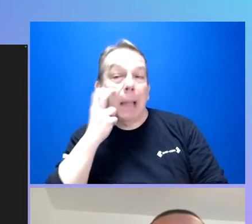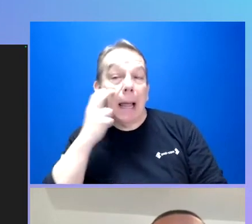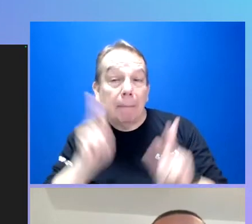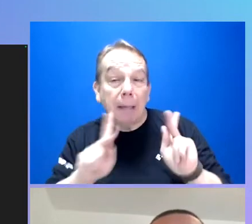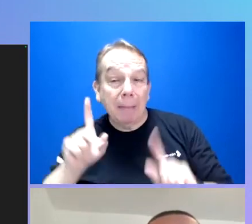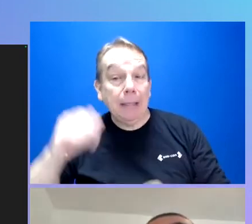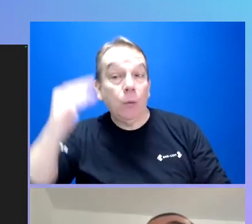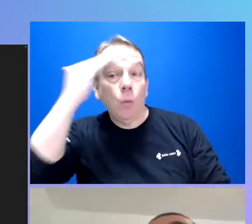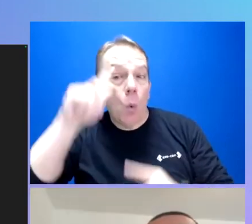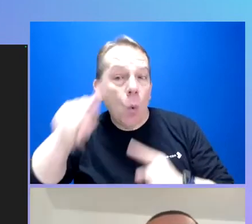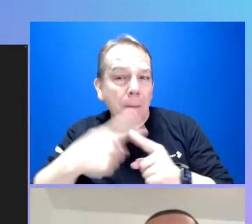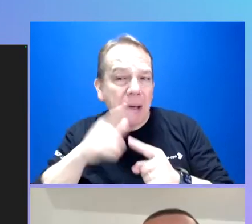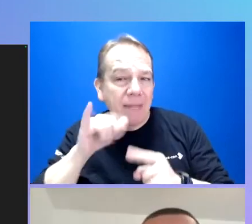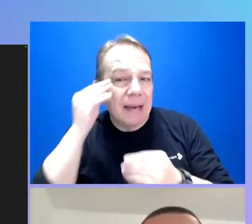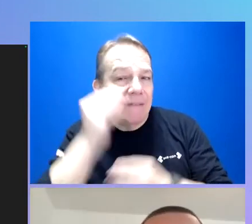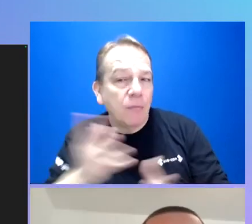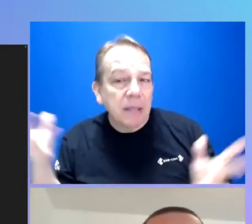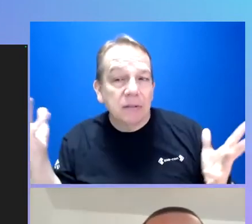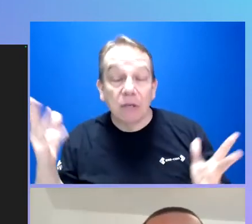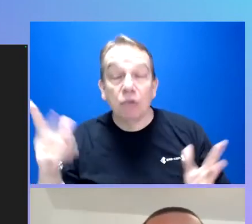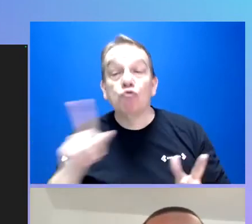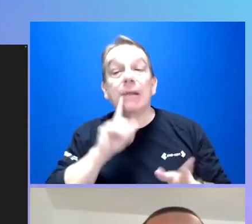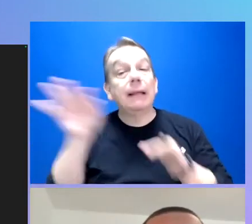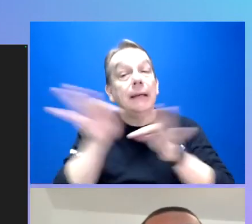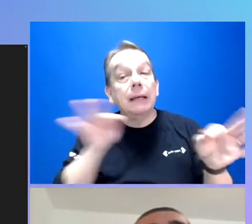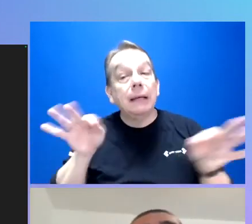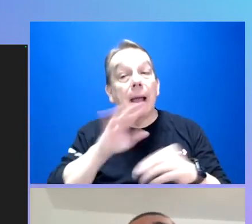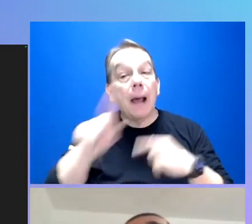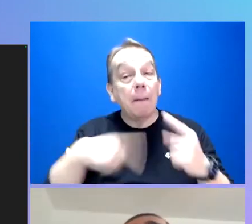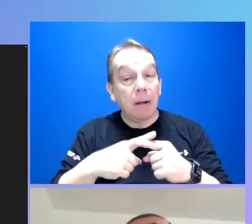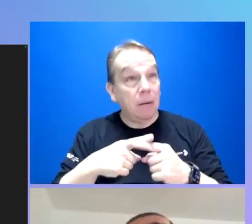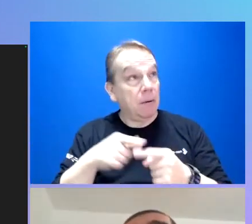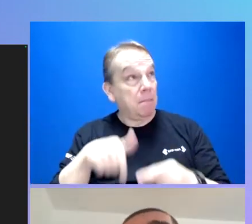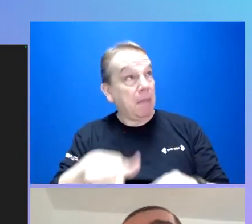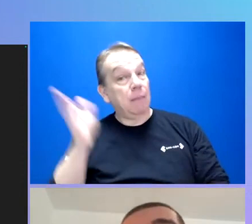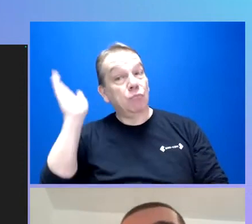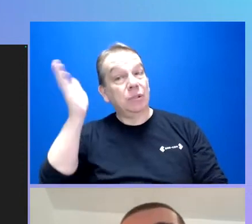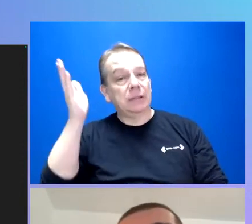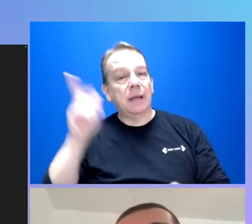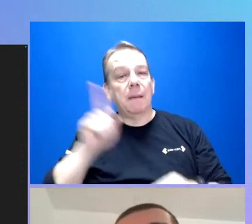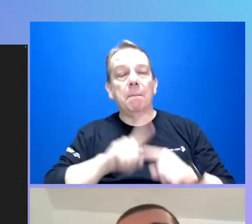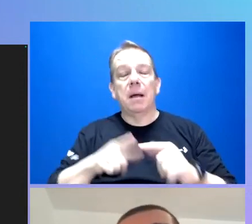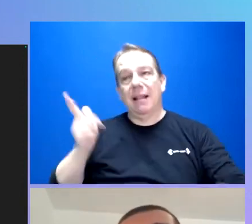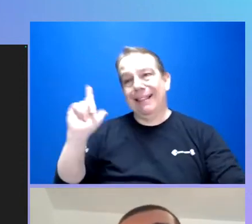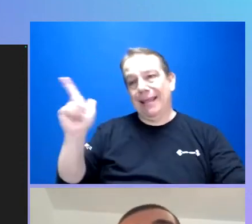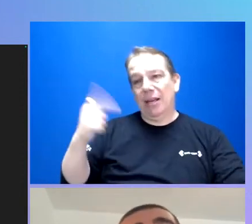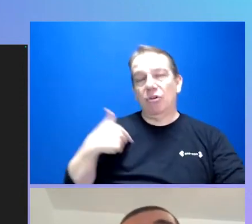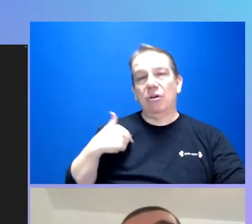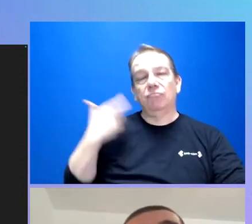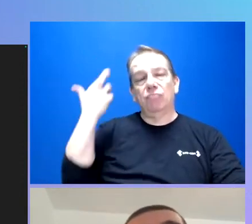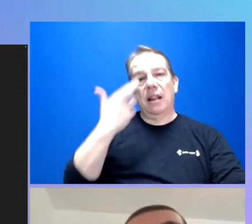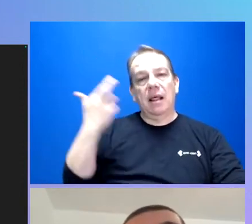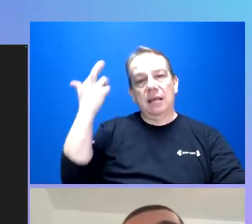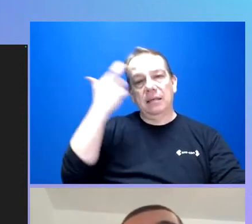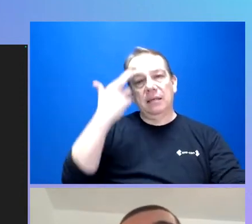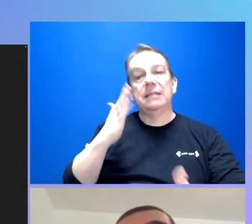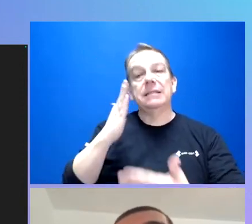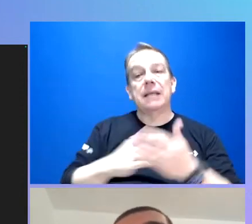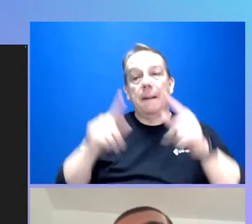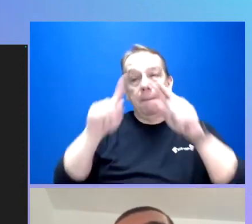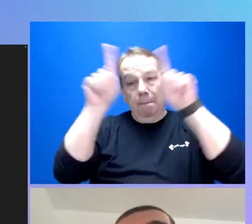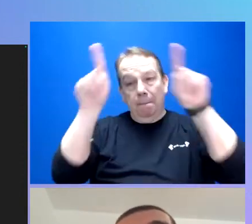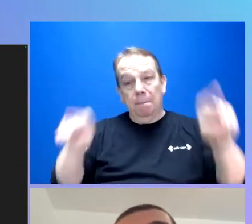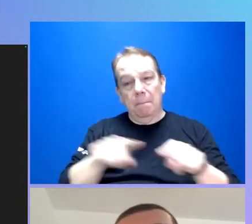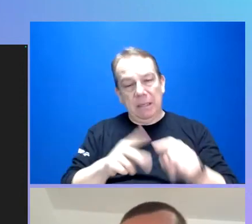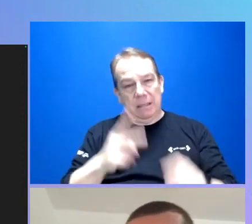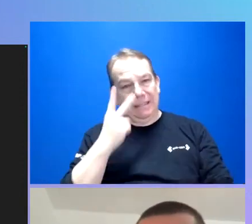it? It doesn't tell them anything useful. But as I later realized, some screen reader users see